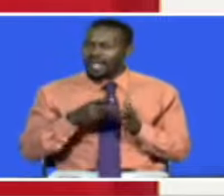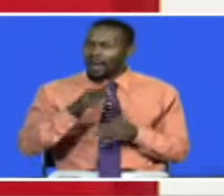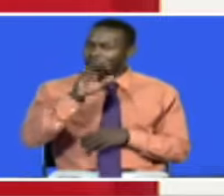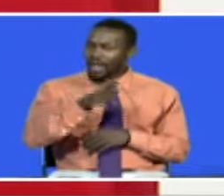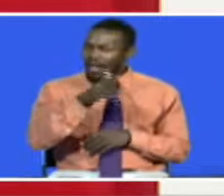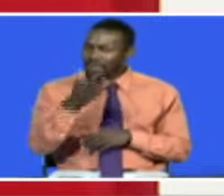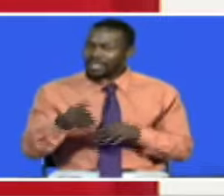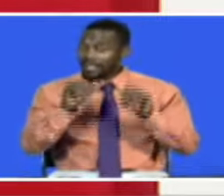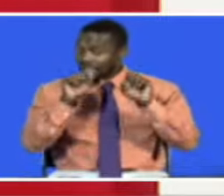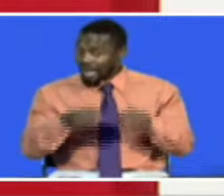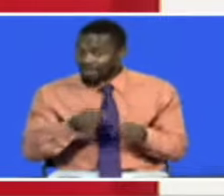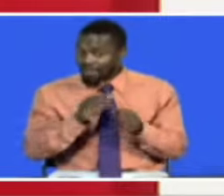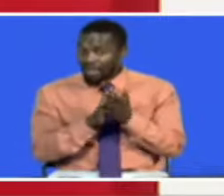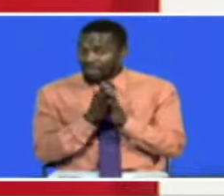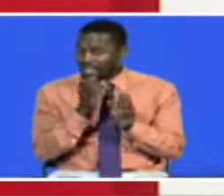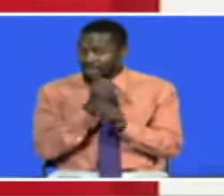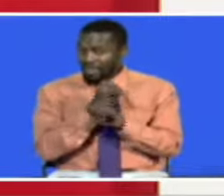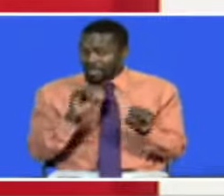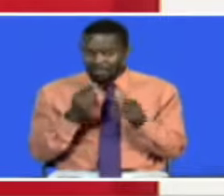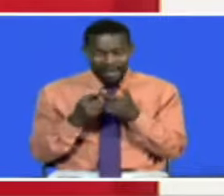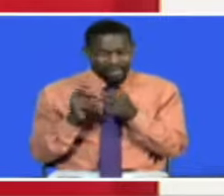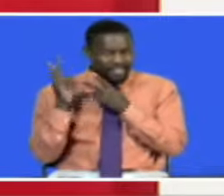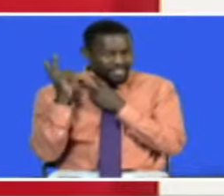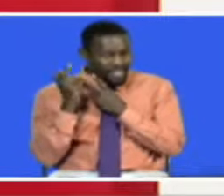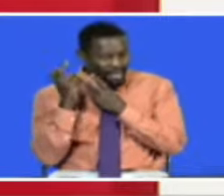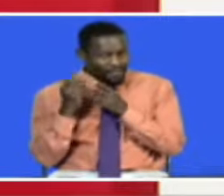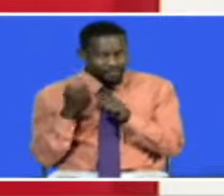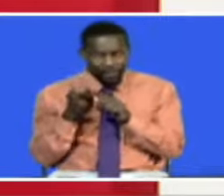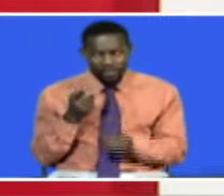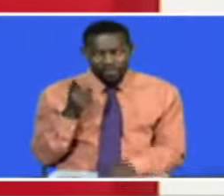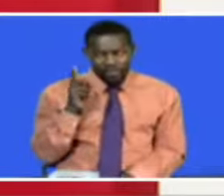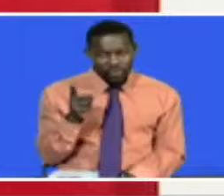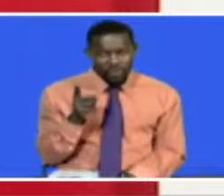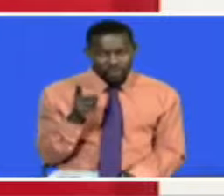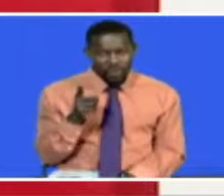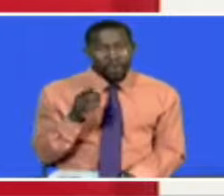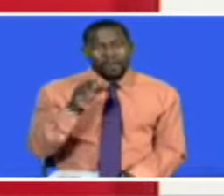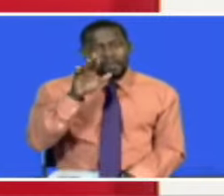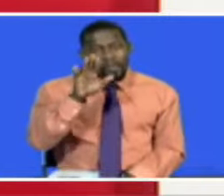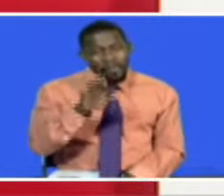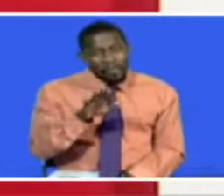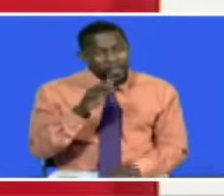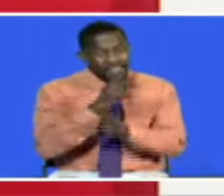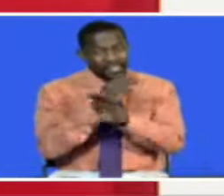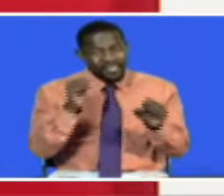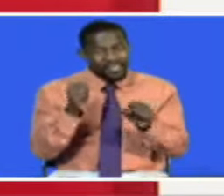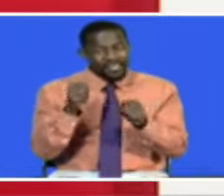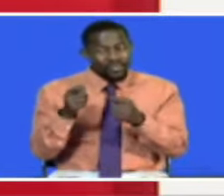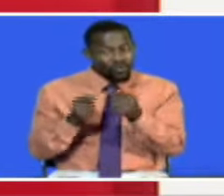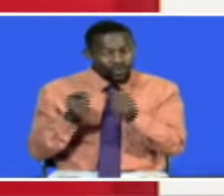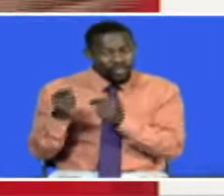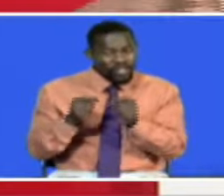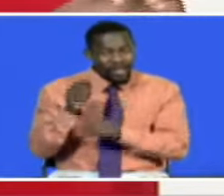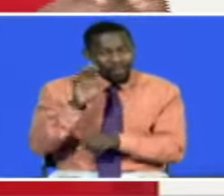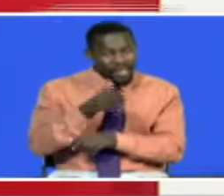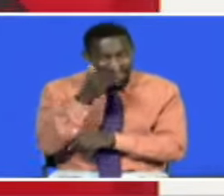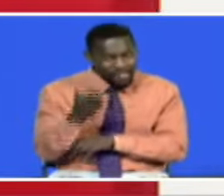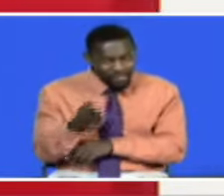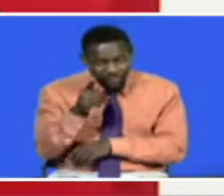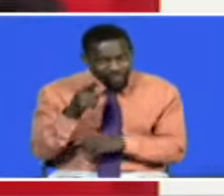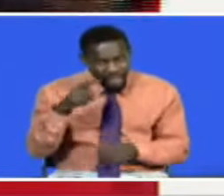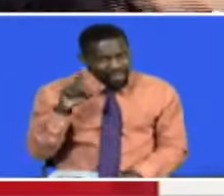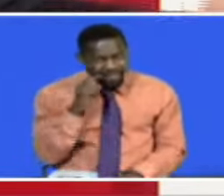independent? But when I listen to you, yes. I hear parliament is in control, president is in control of parliament. That's what I hear.